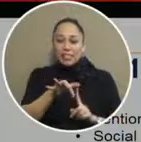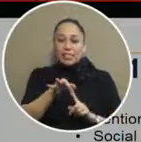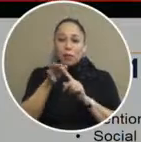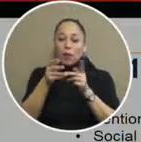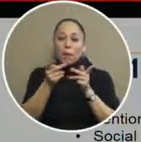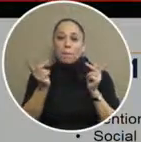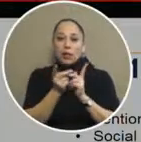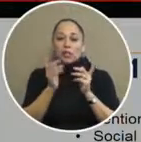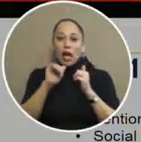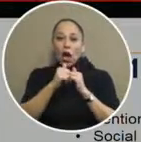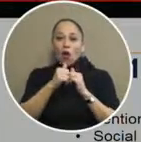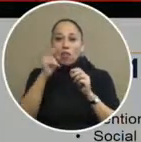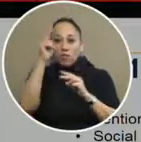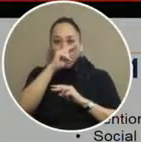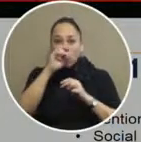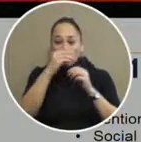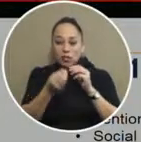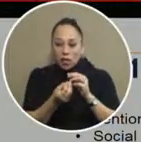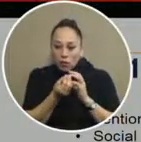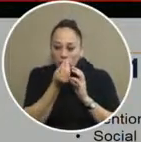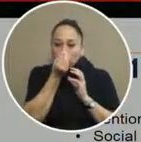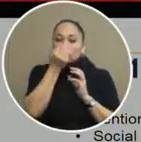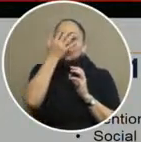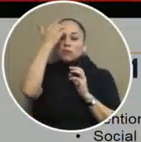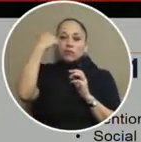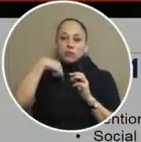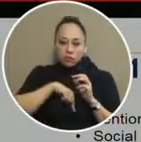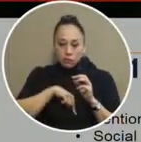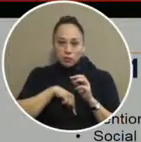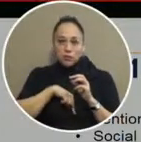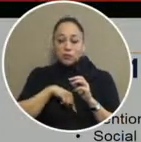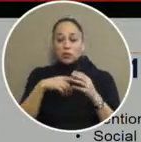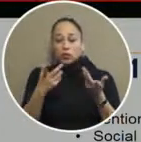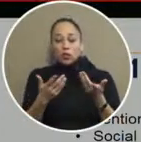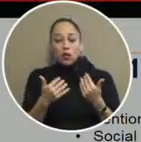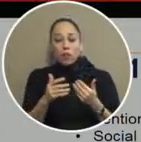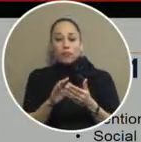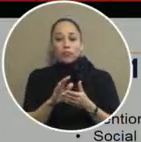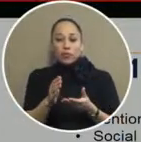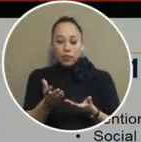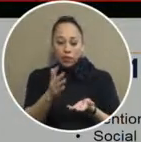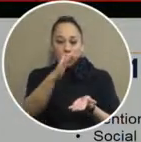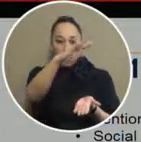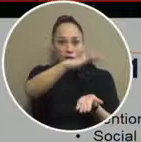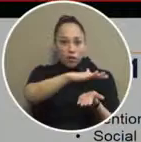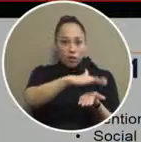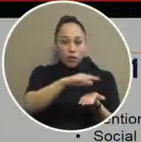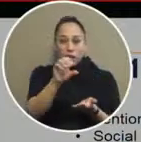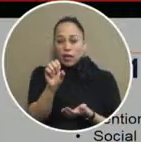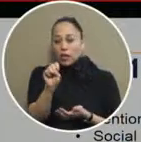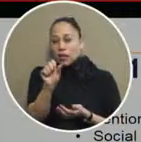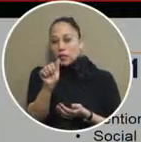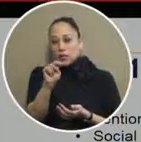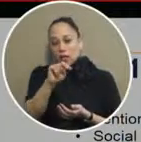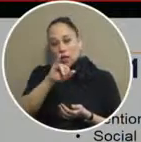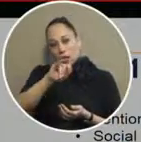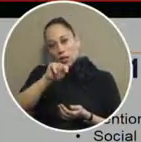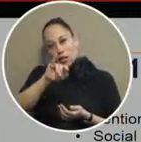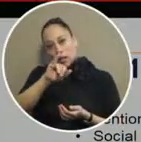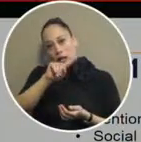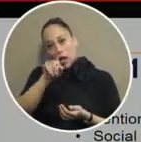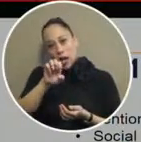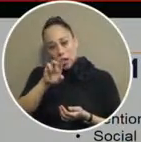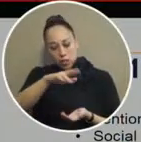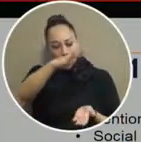to the body. So by practicing all this, by having your hand sanitizer, that's the way that we're going to